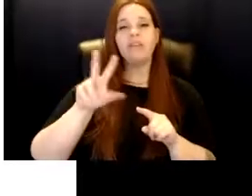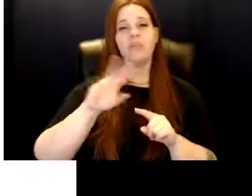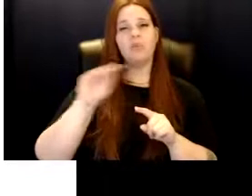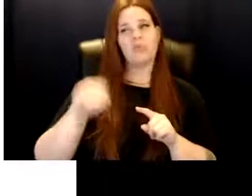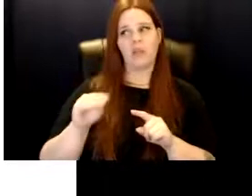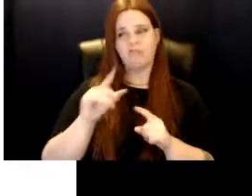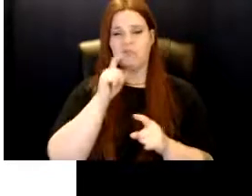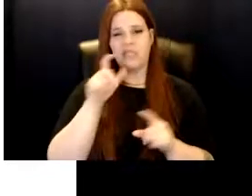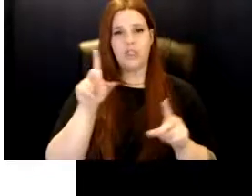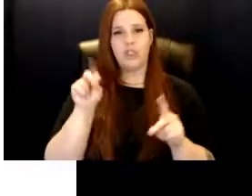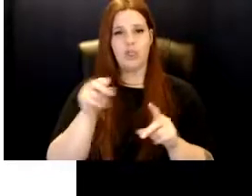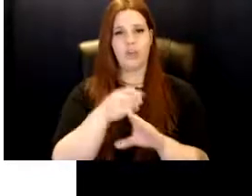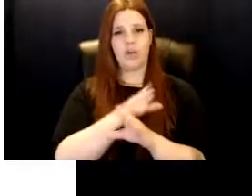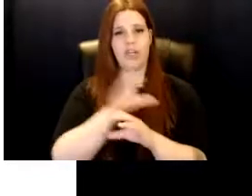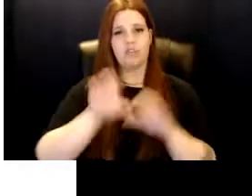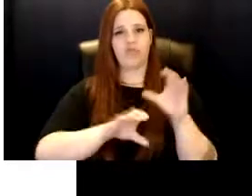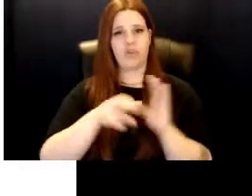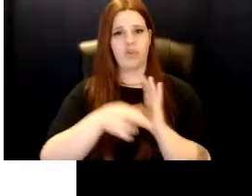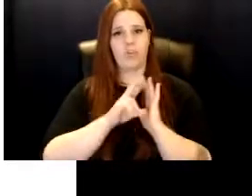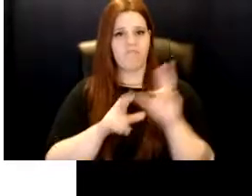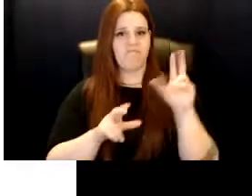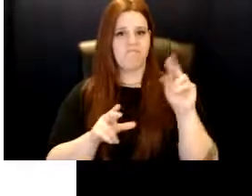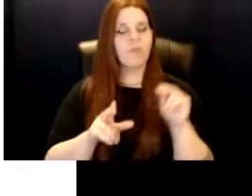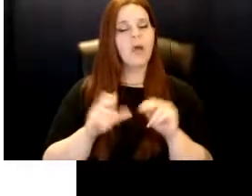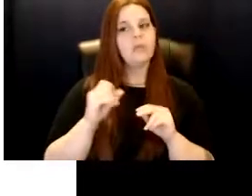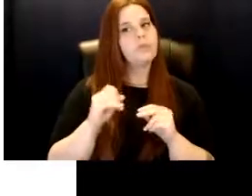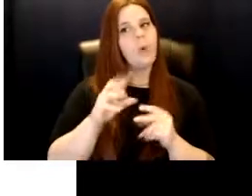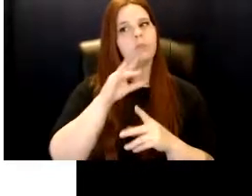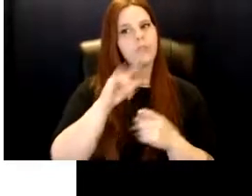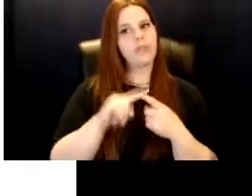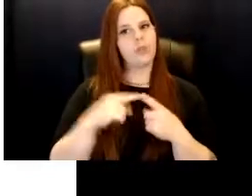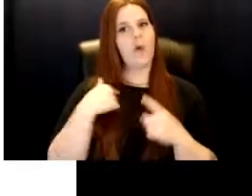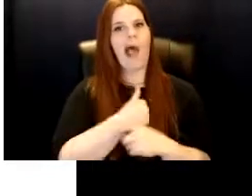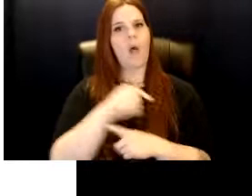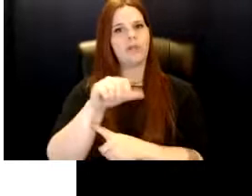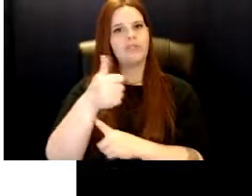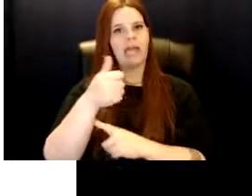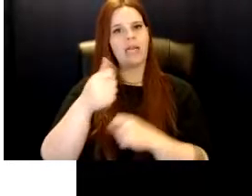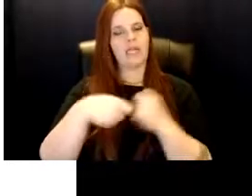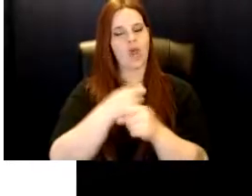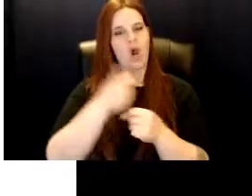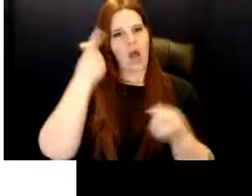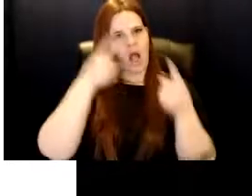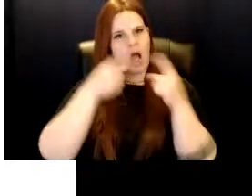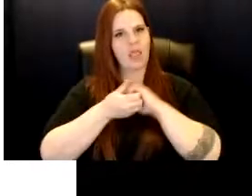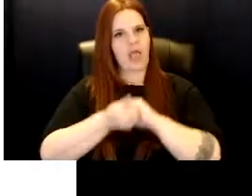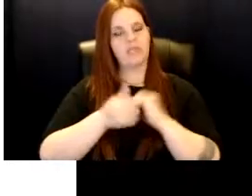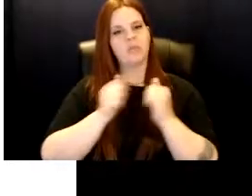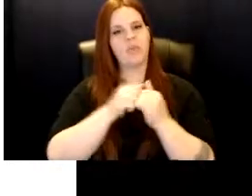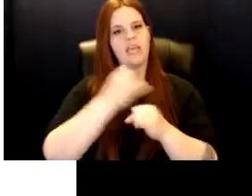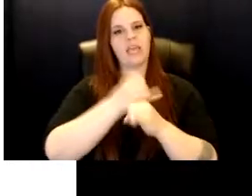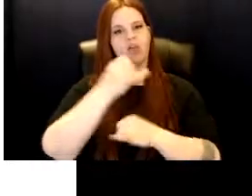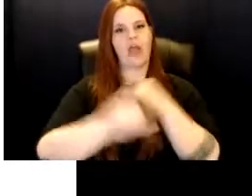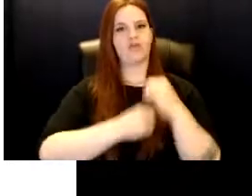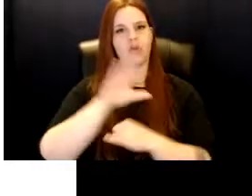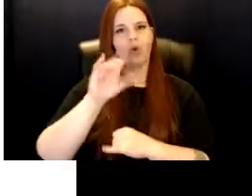do pre-construction reviews. So therein again, speaking to our 10-year alliance with the International Code Council, which the